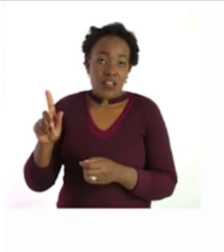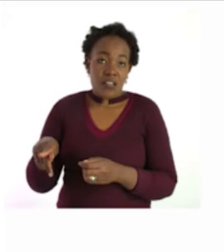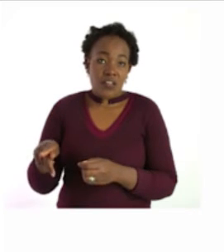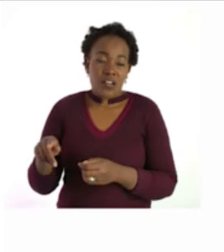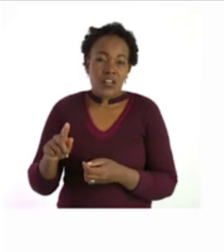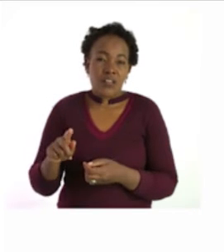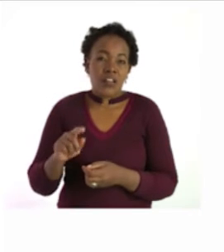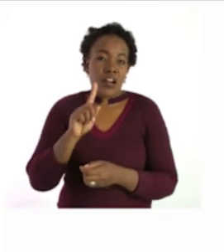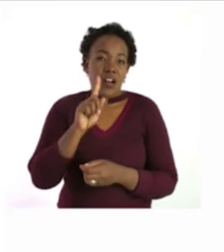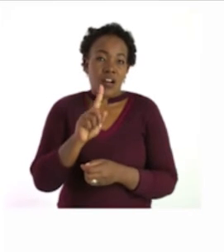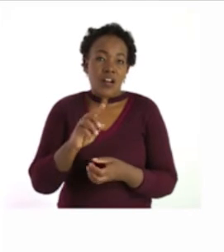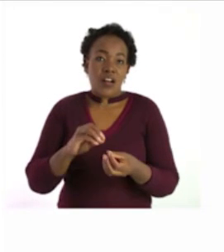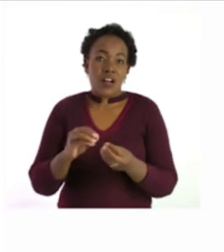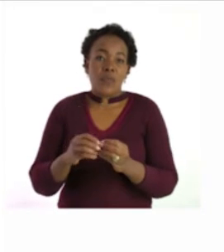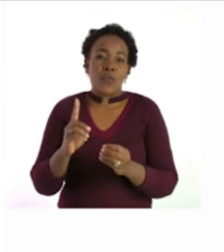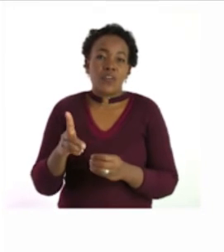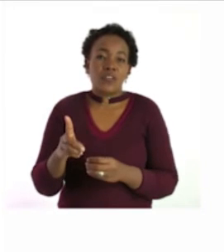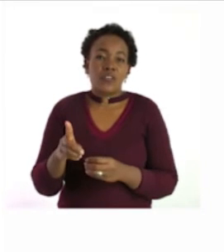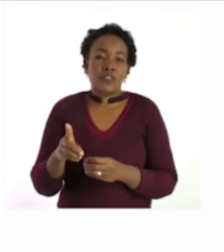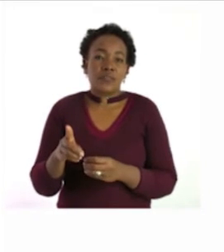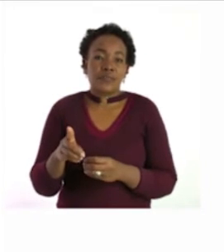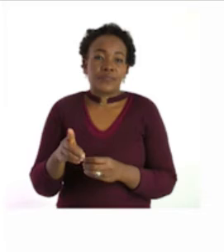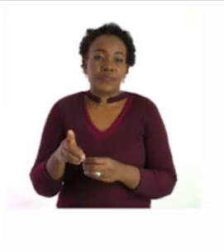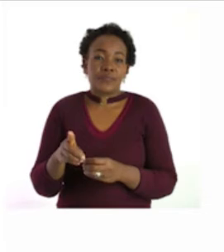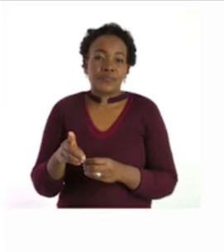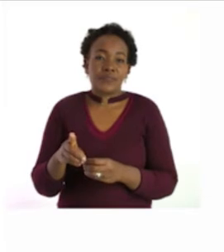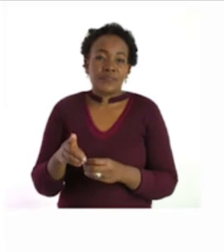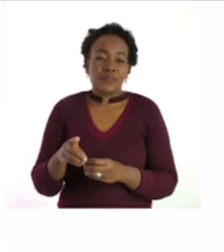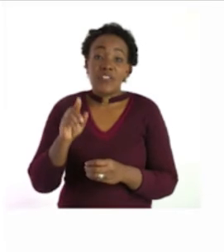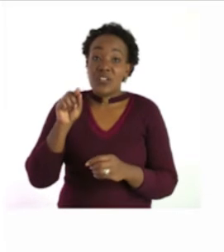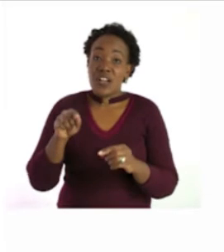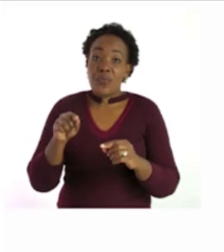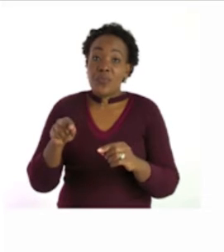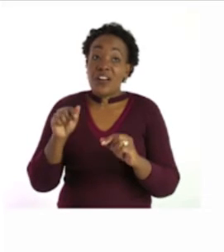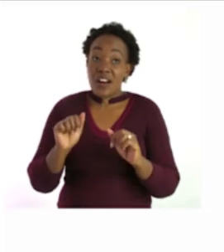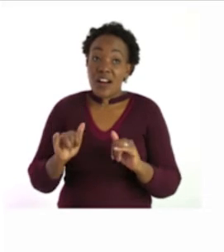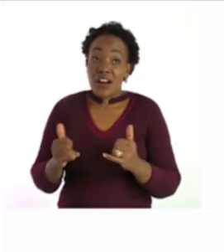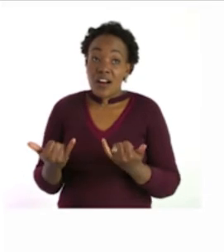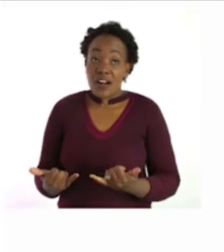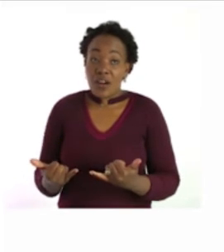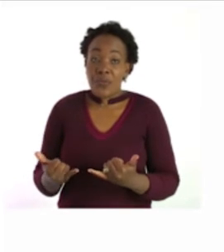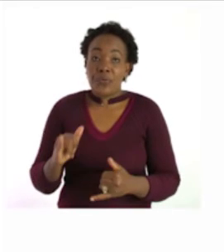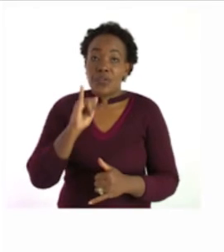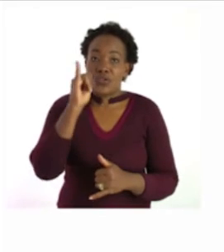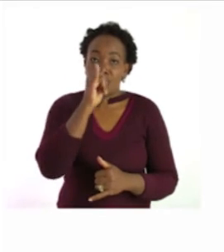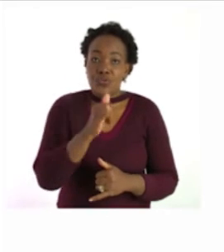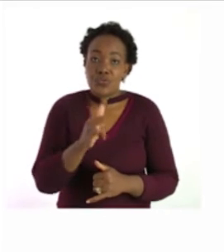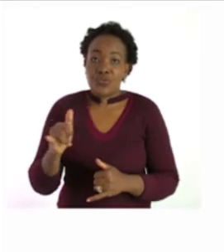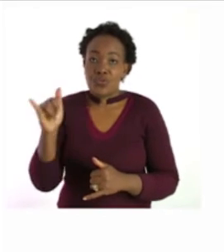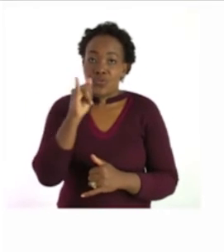Let's do number 1. We are told to draw a box around each